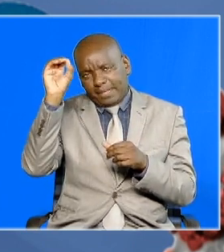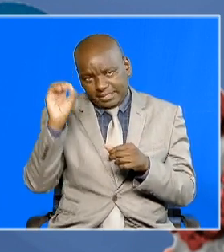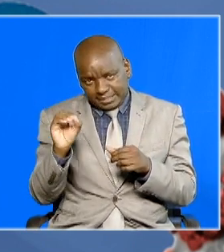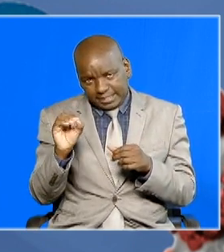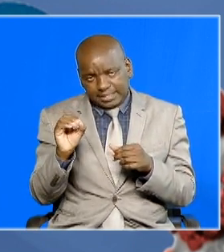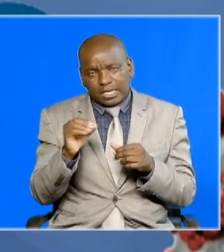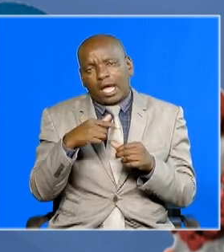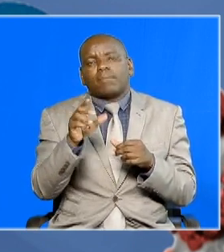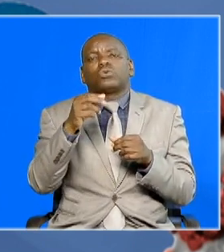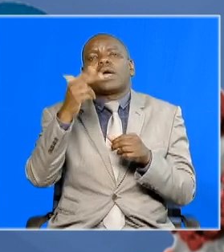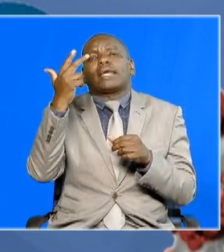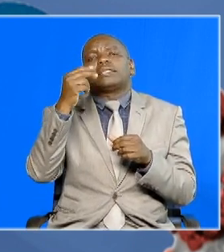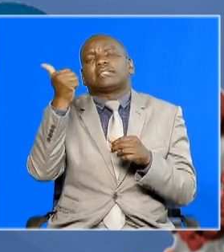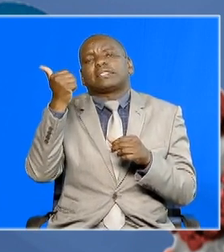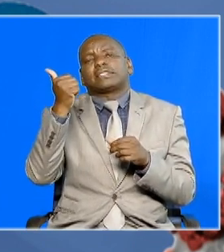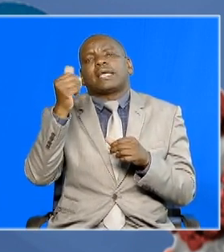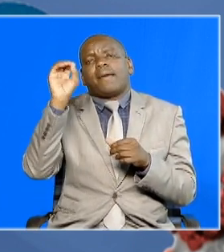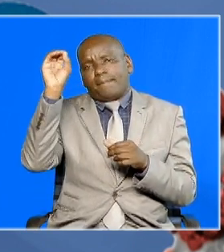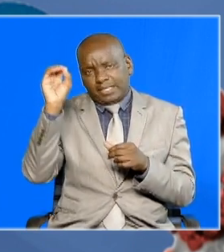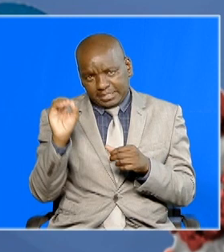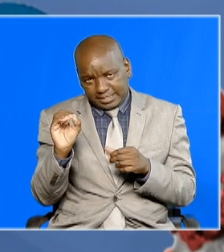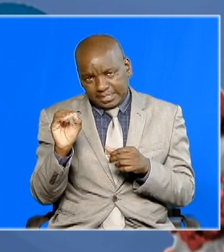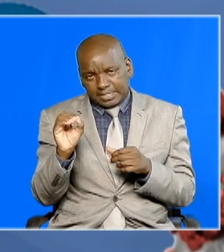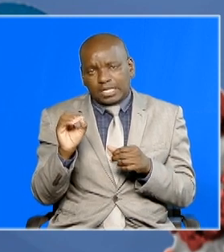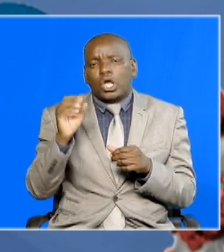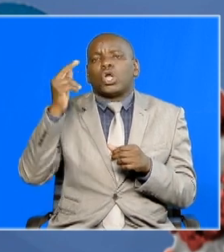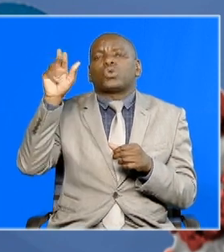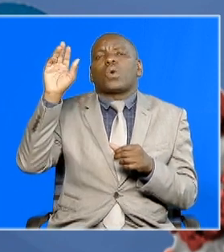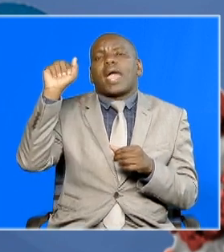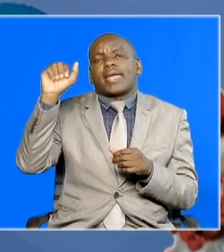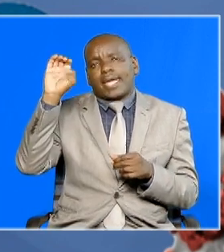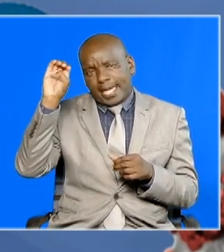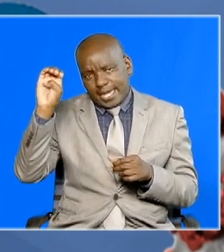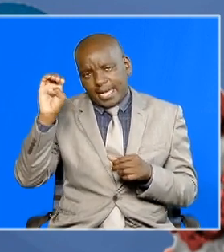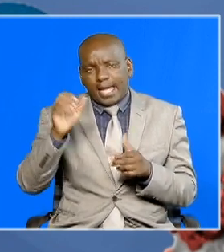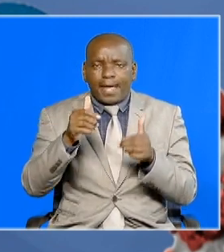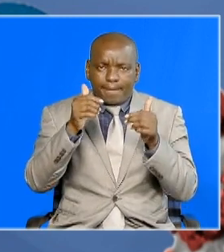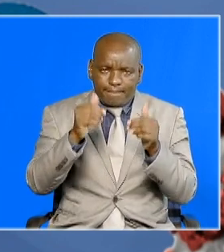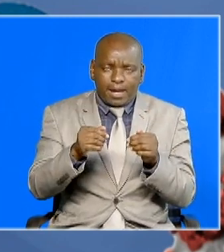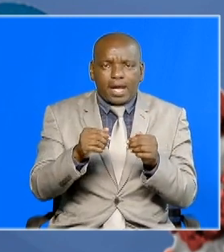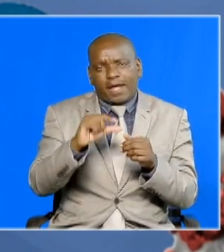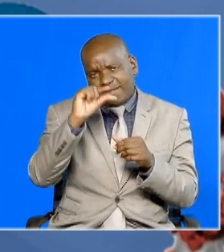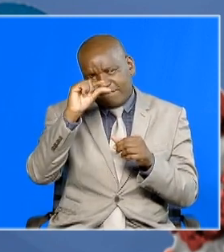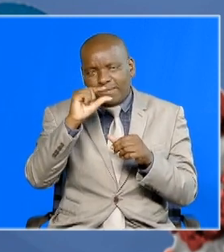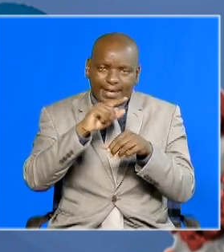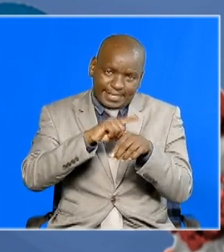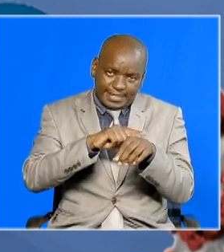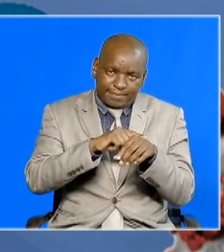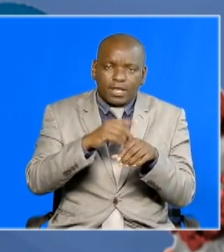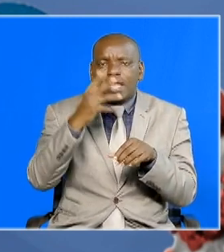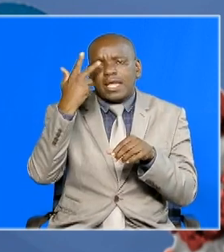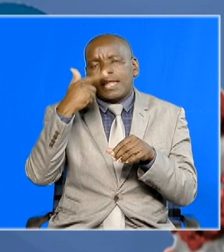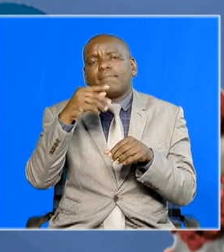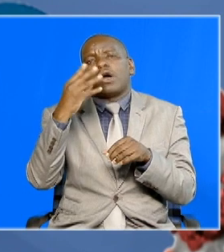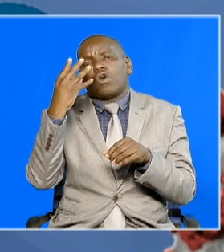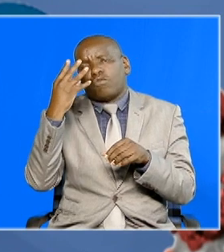79% up to 86% in the UAE, where it has been used quite a bit. Number